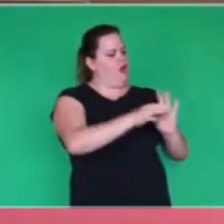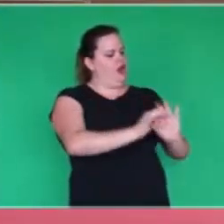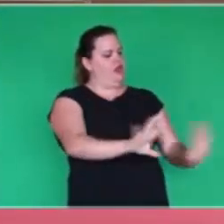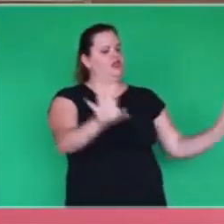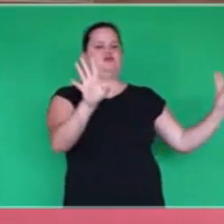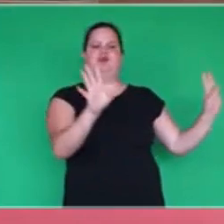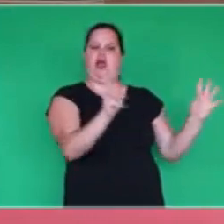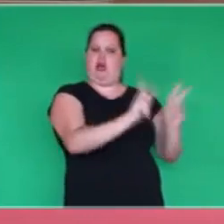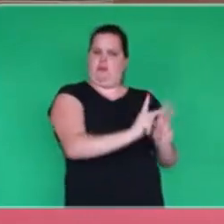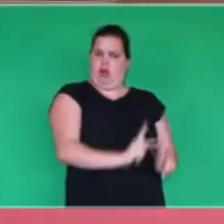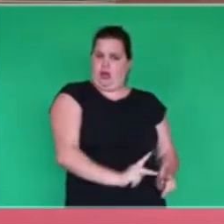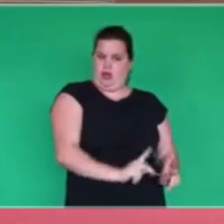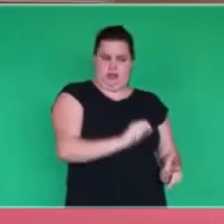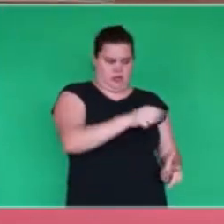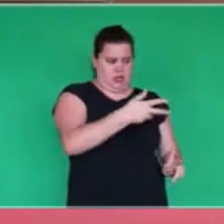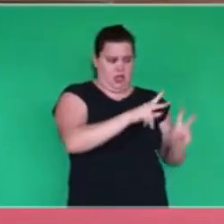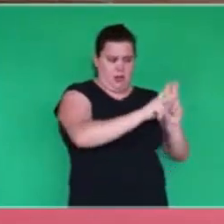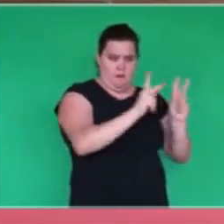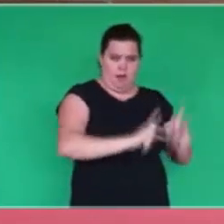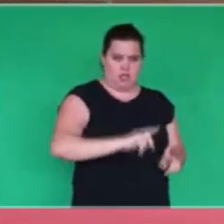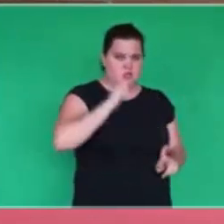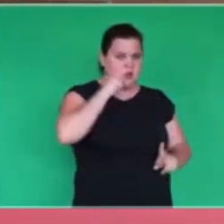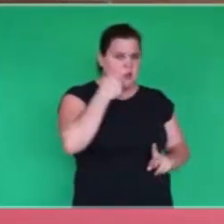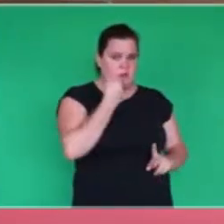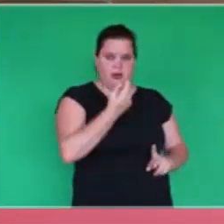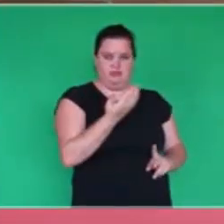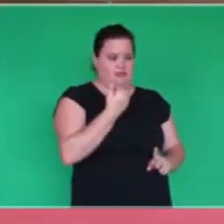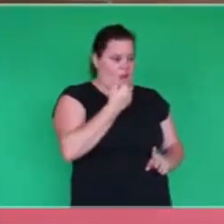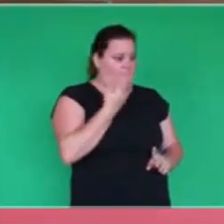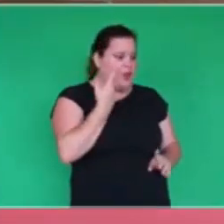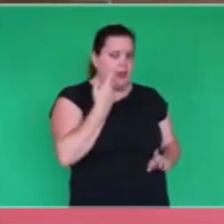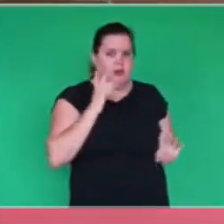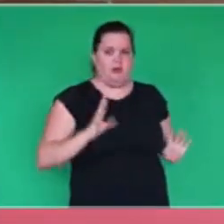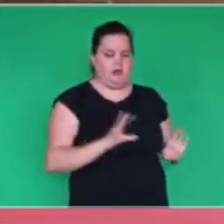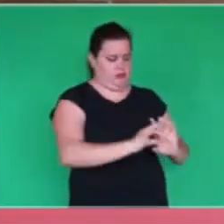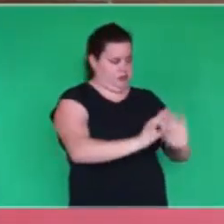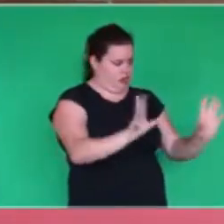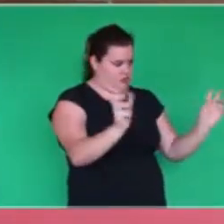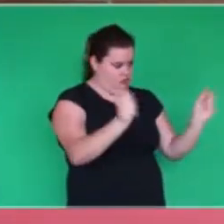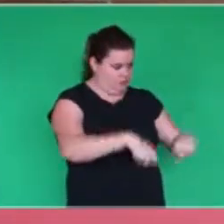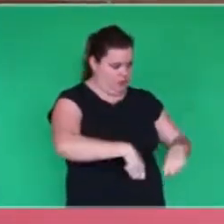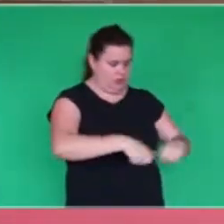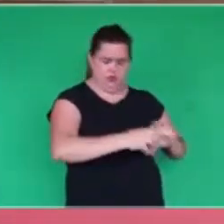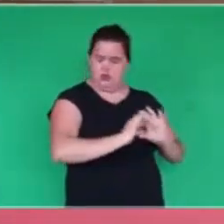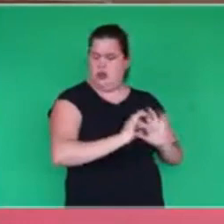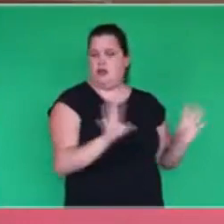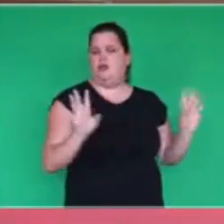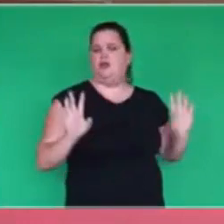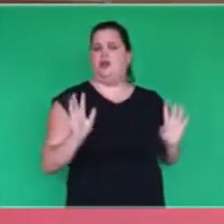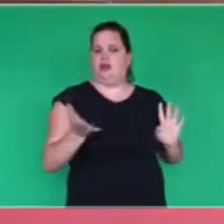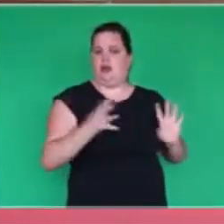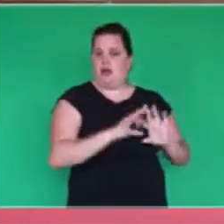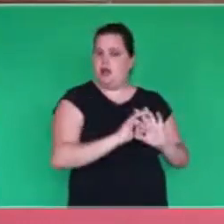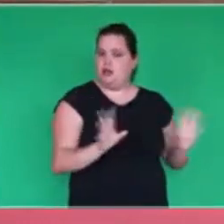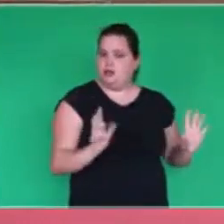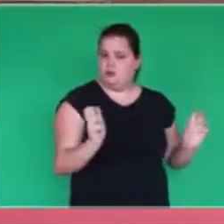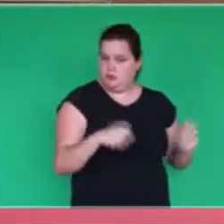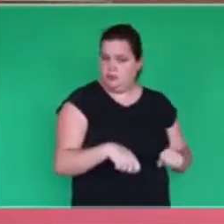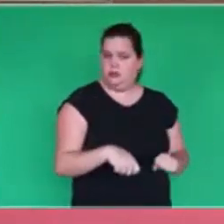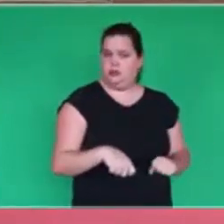his plan will not be undone. What will happen? Jesus will establish the millennia in